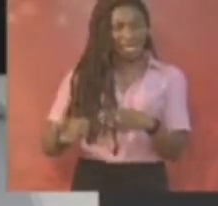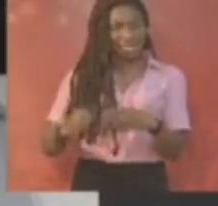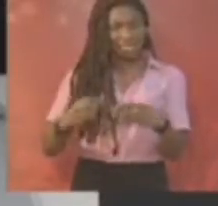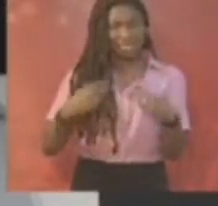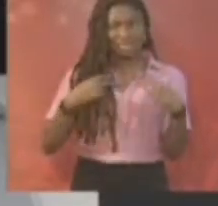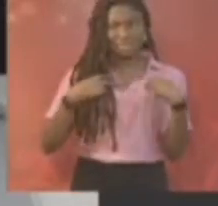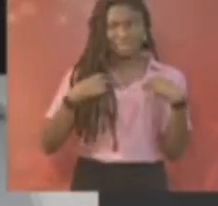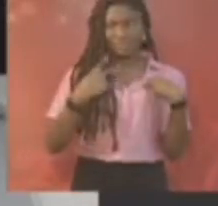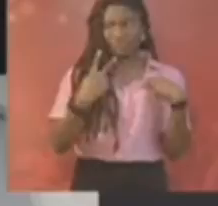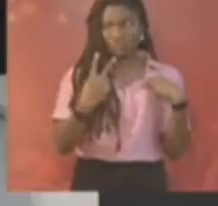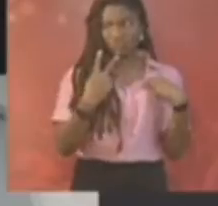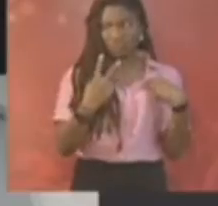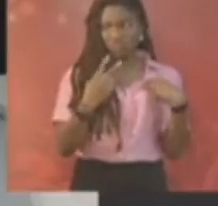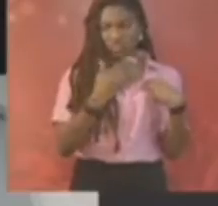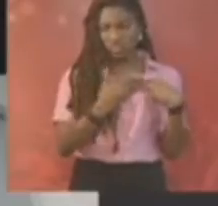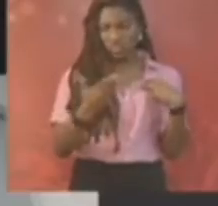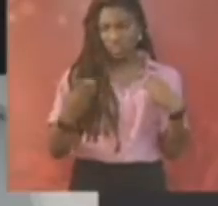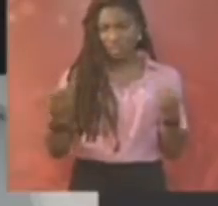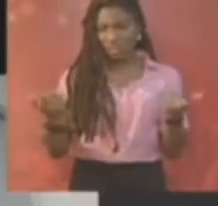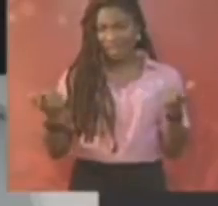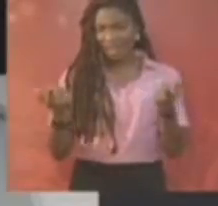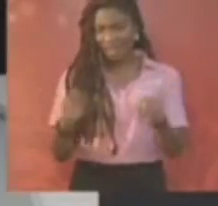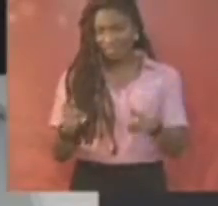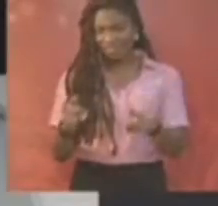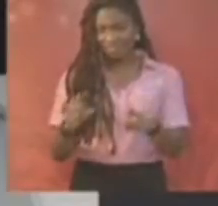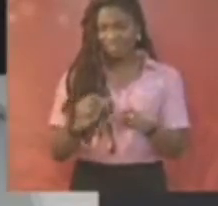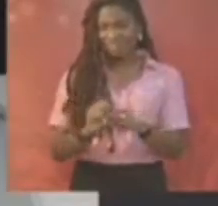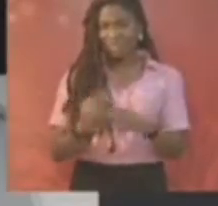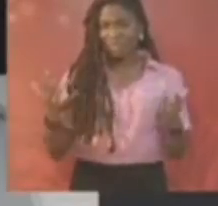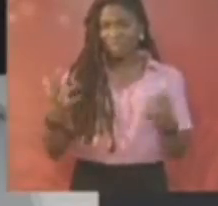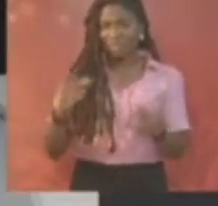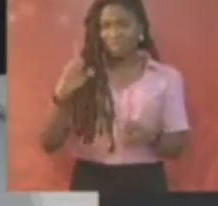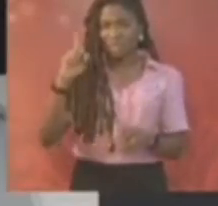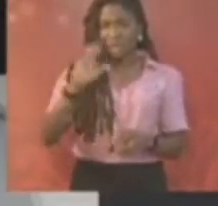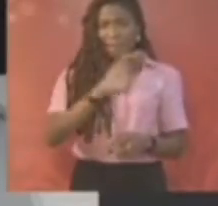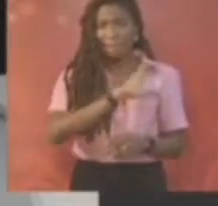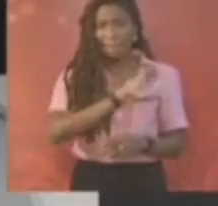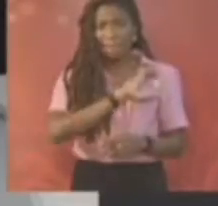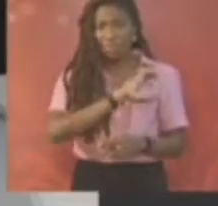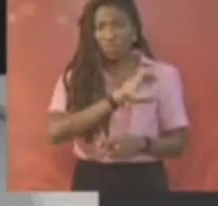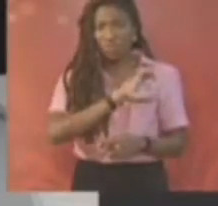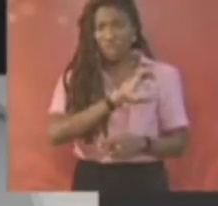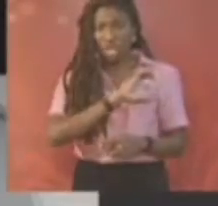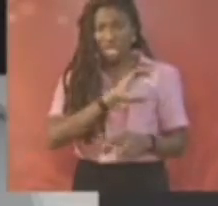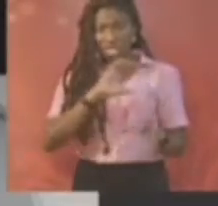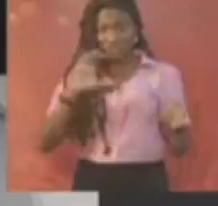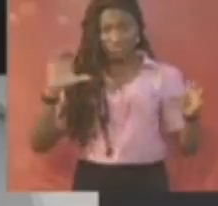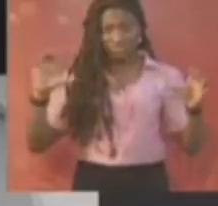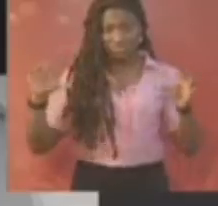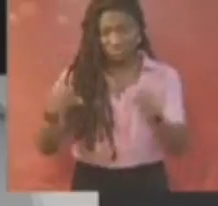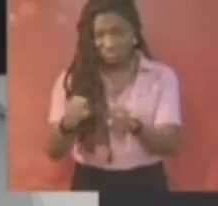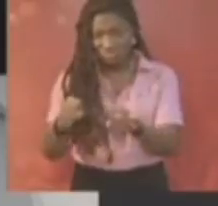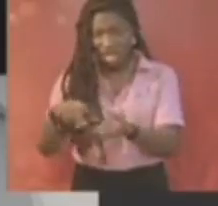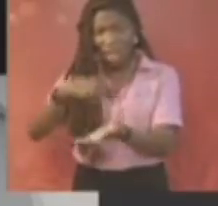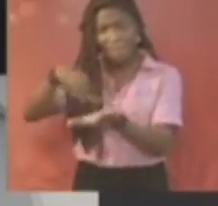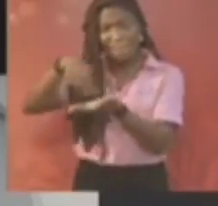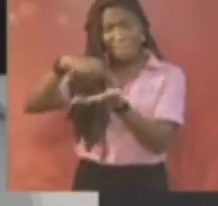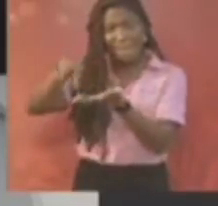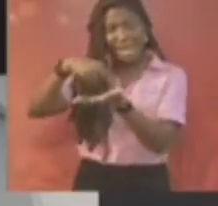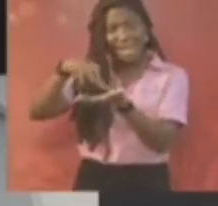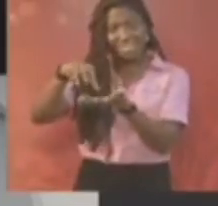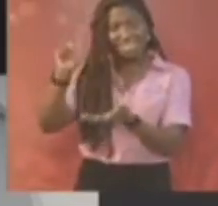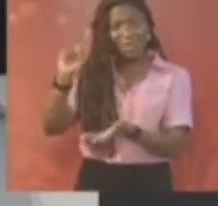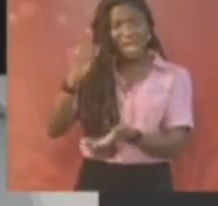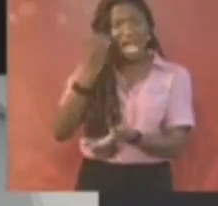that caught the public's attention. One was a police raid on an underground party in Caroni, and one was